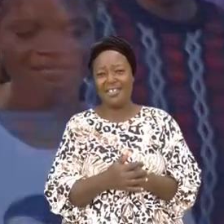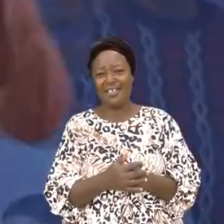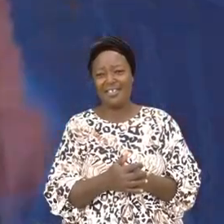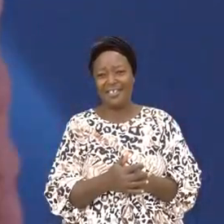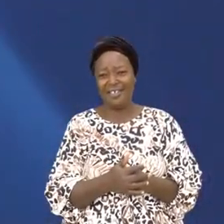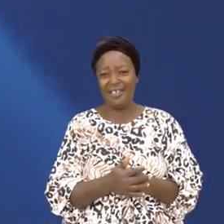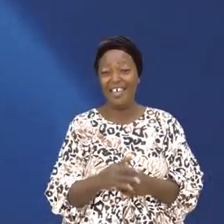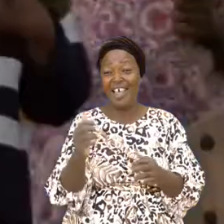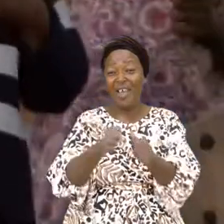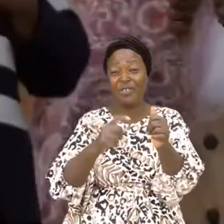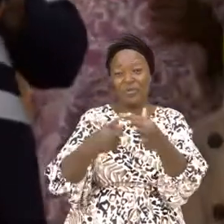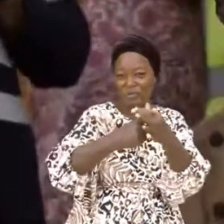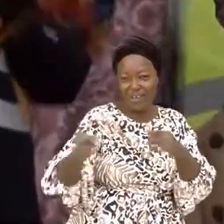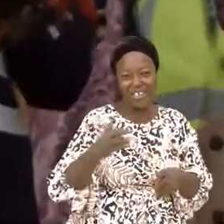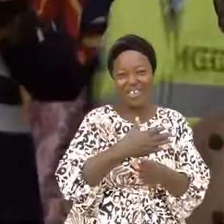everything will vanish away.